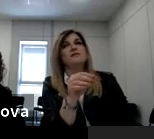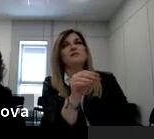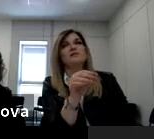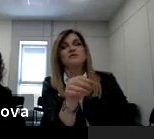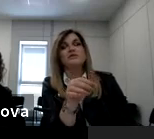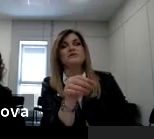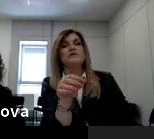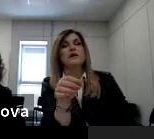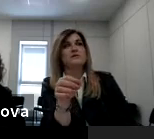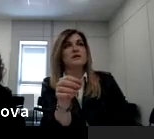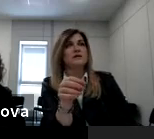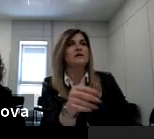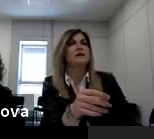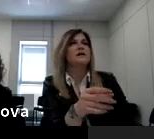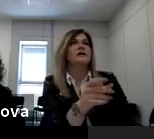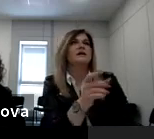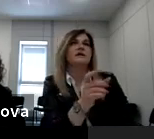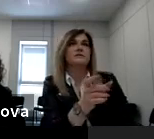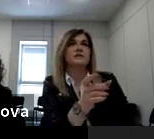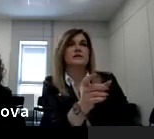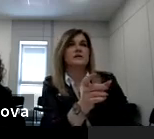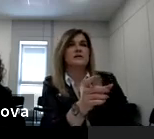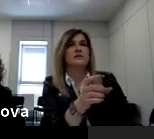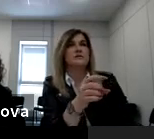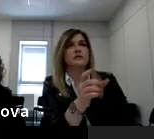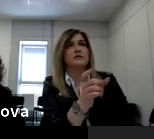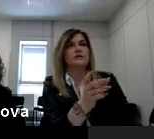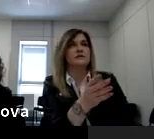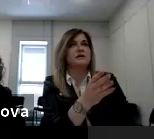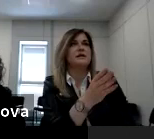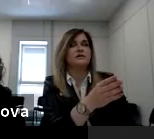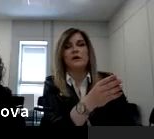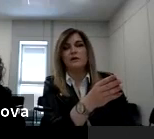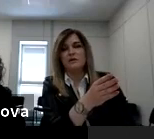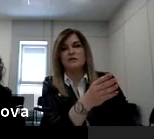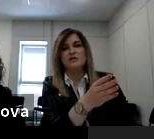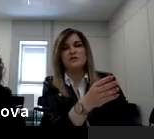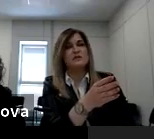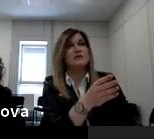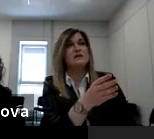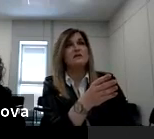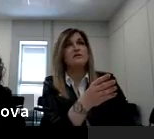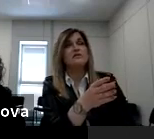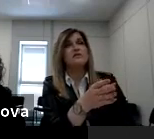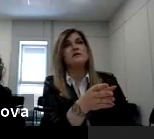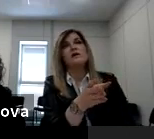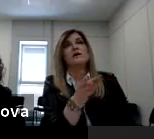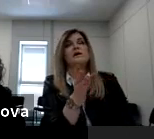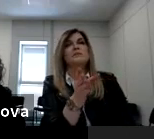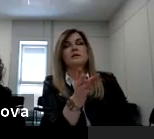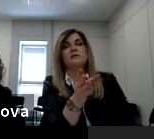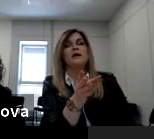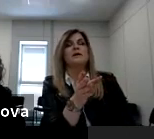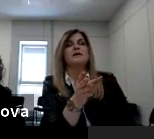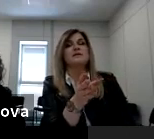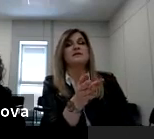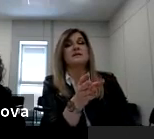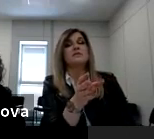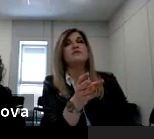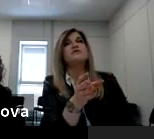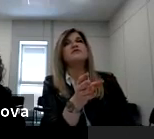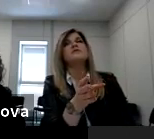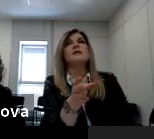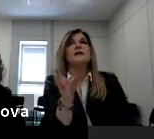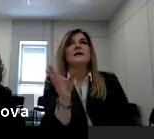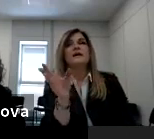have several versions of housing. It can be the, you know, the left one is just the standard version, the middle one it's the